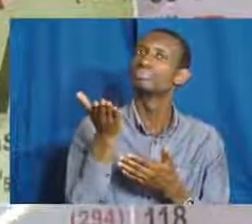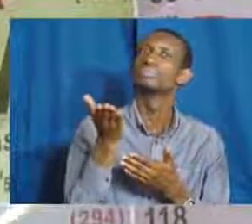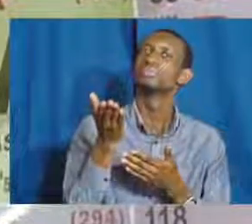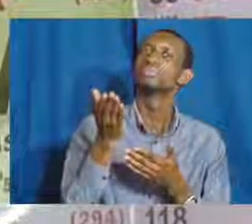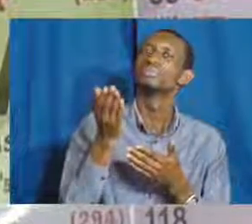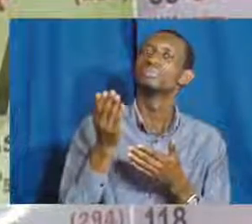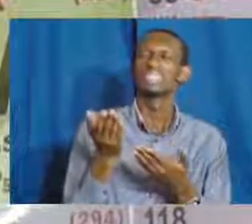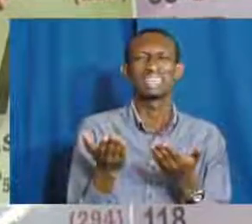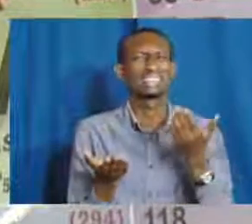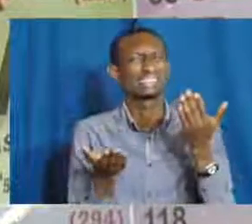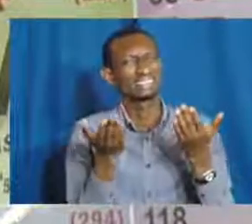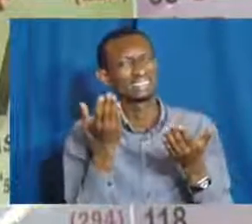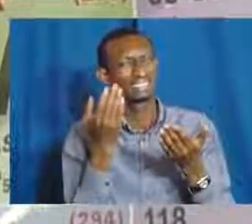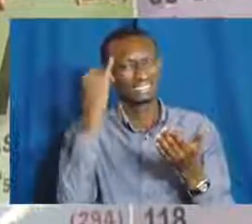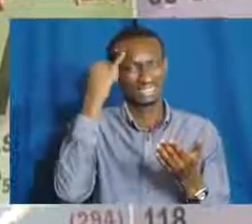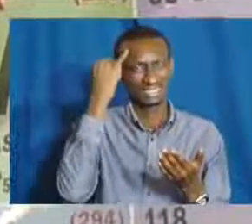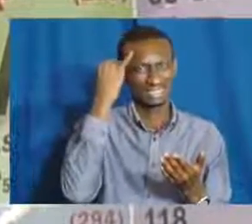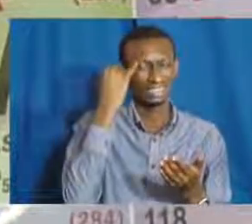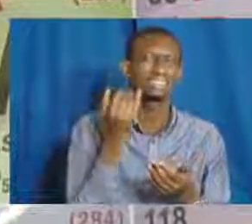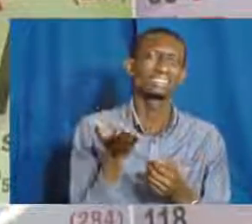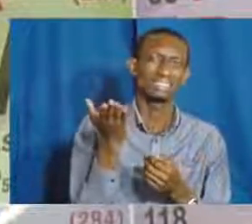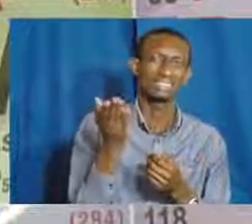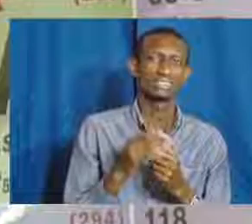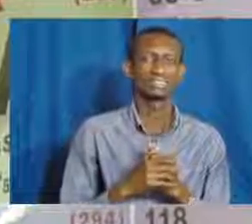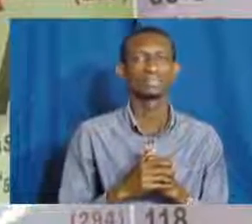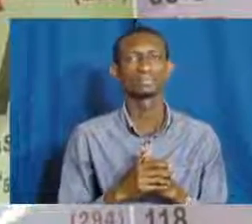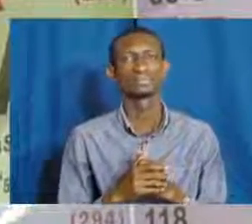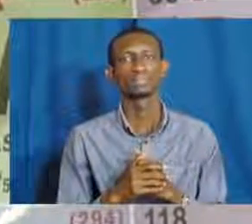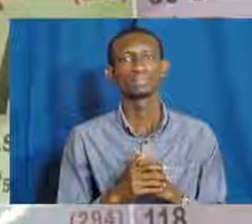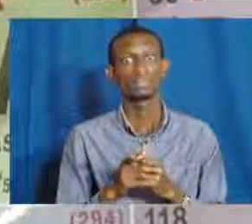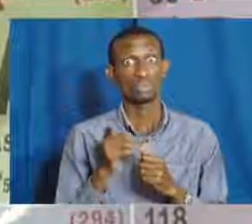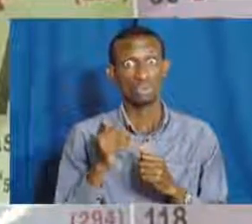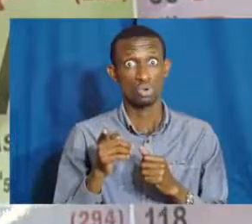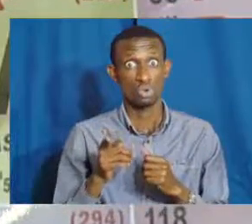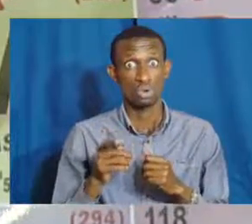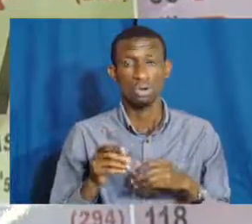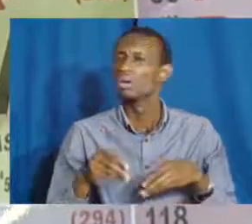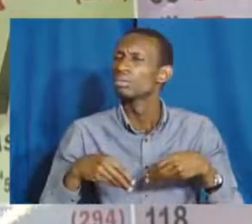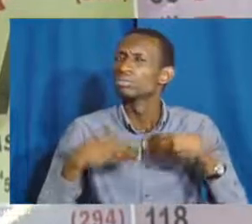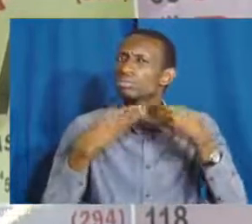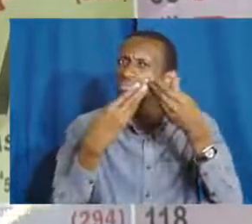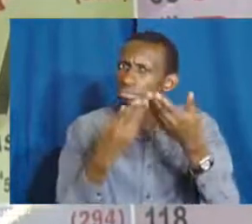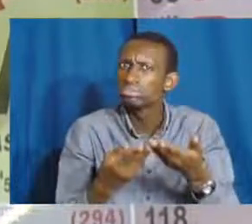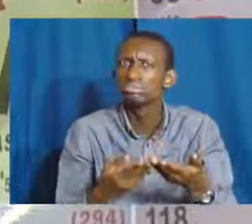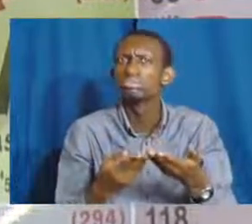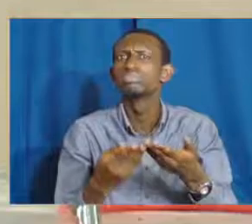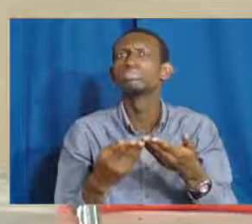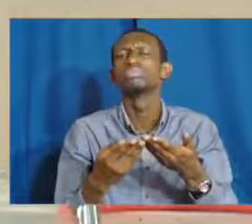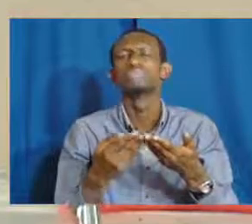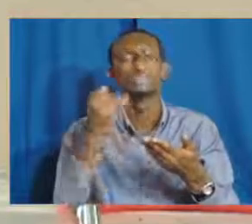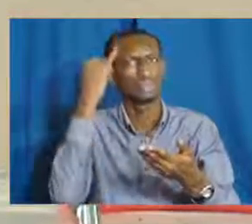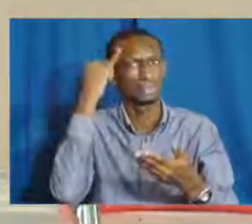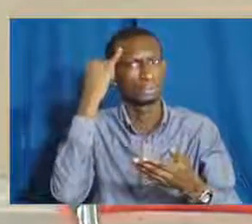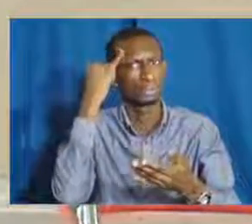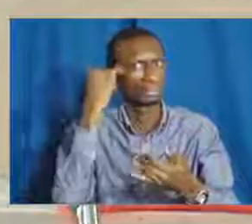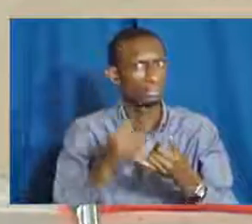he suggested that, and he was able to come up with the right conclusion. When